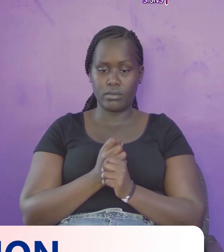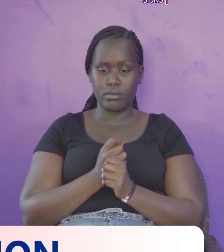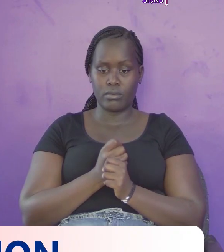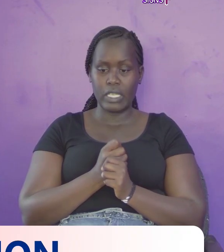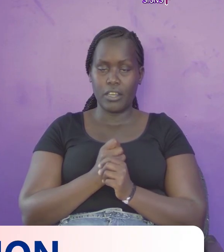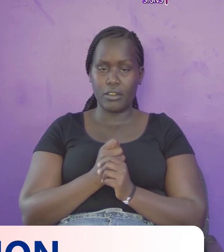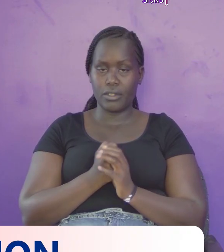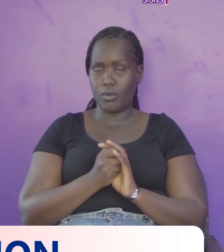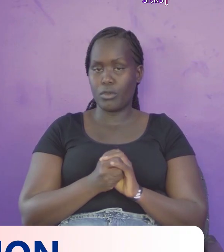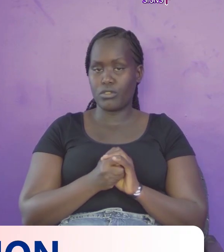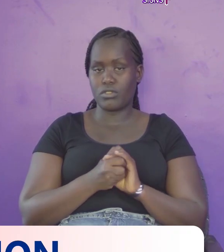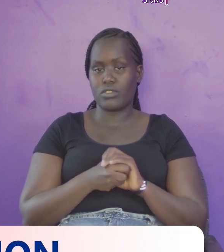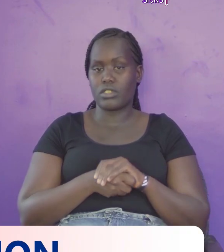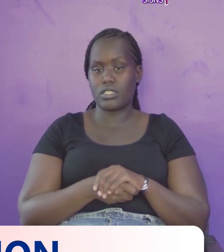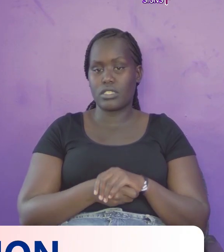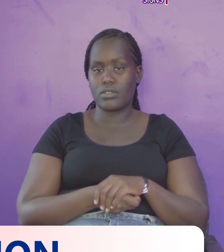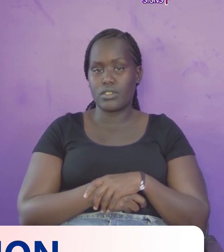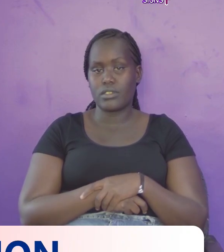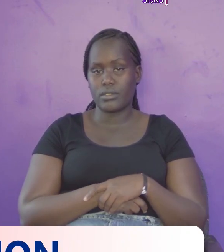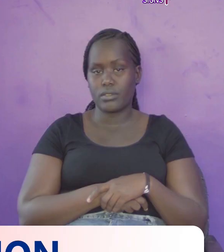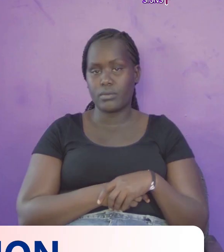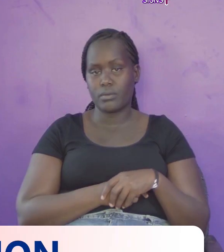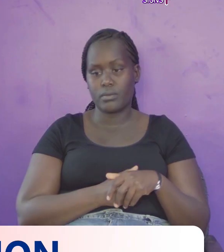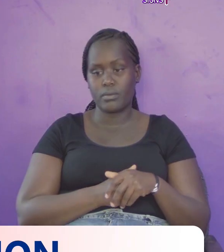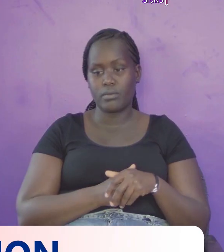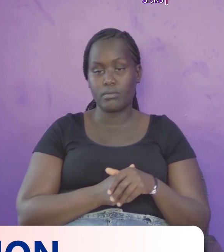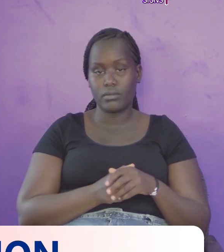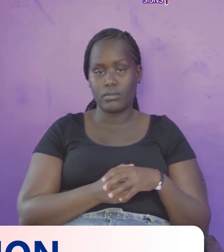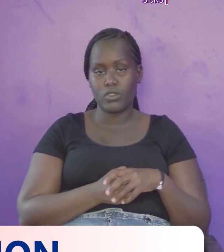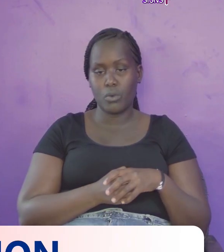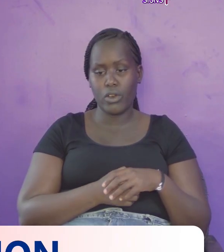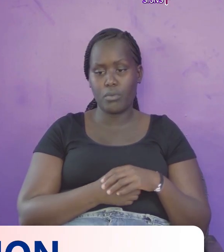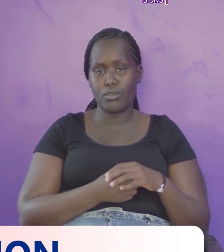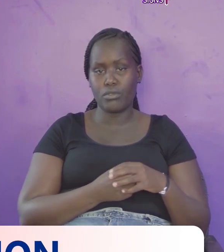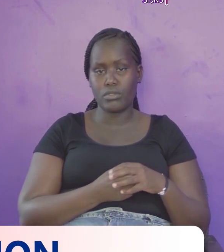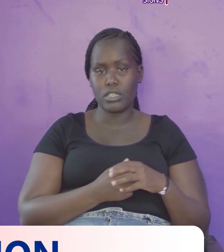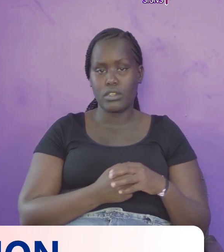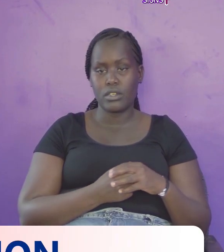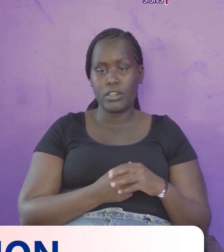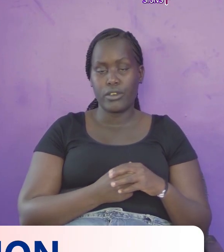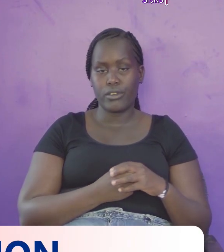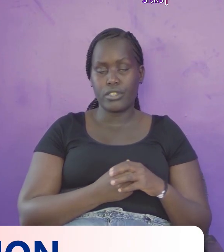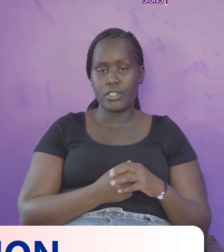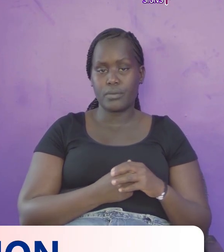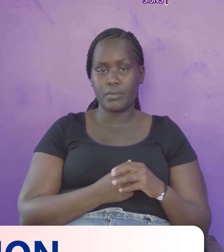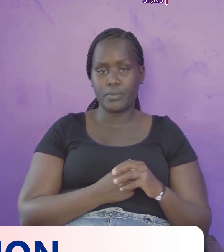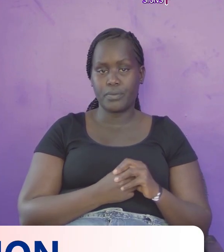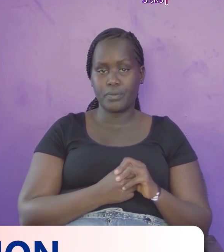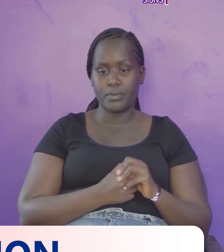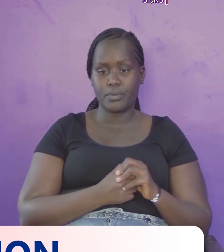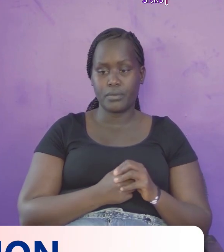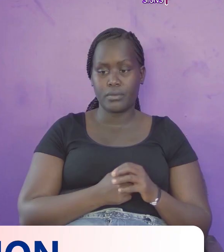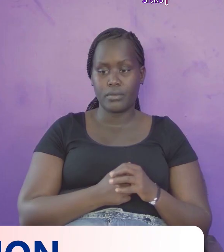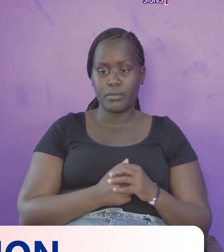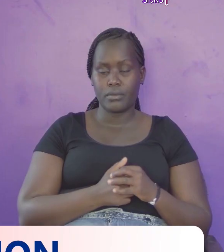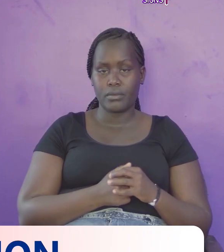citizen. Yes. Because remember, Mr. Jonah, you were blind. Yeah. And that